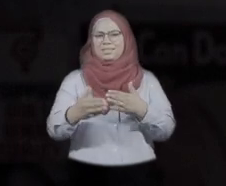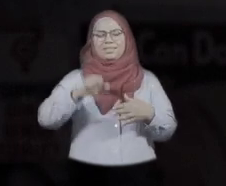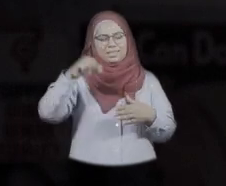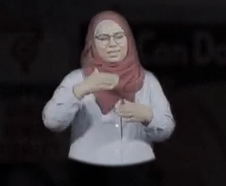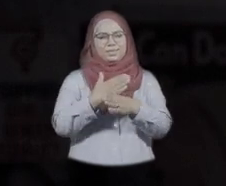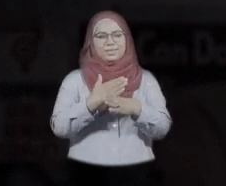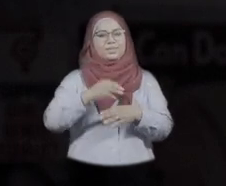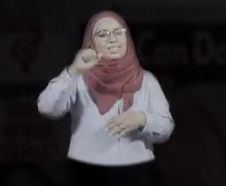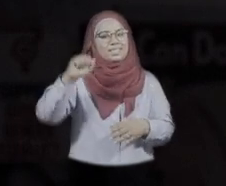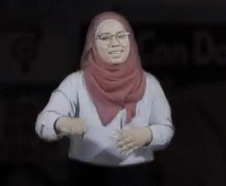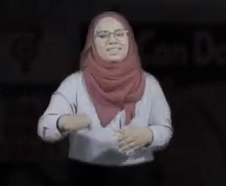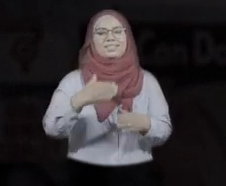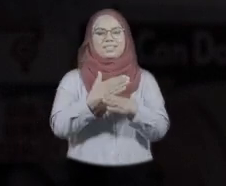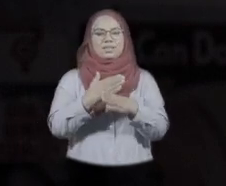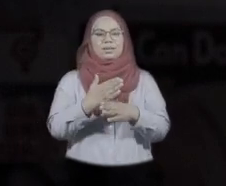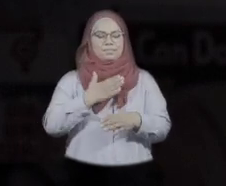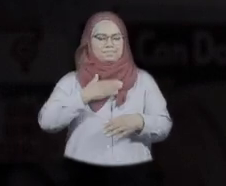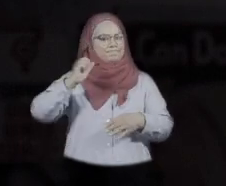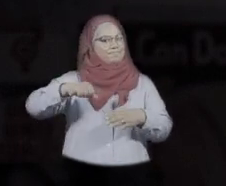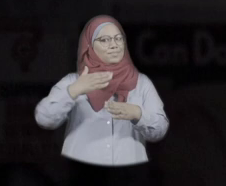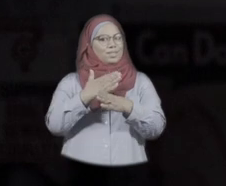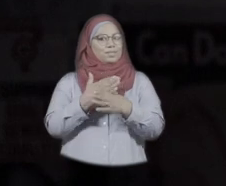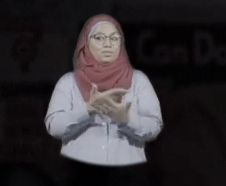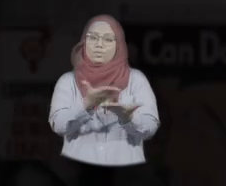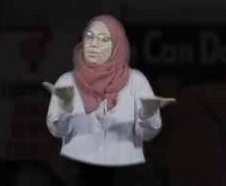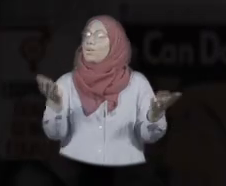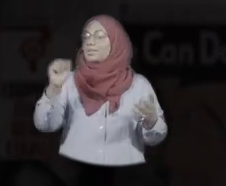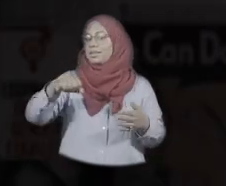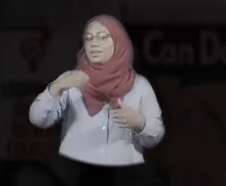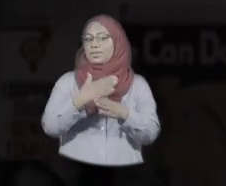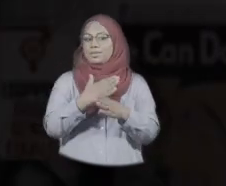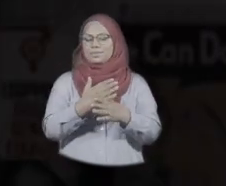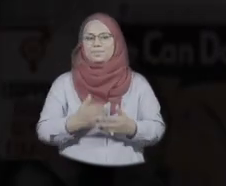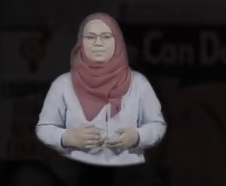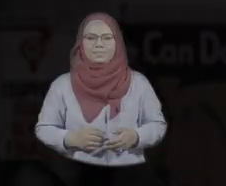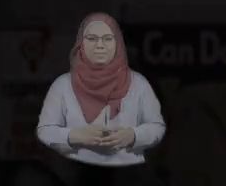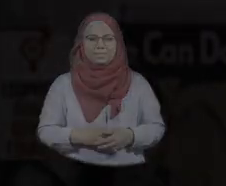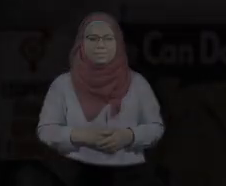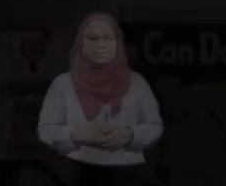onnan. Vaane ahanna vaane. Tibaya ves vaane.